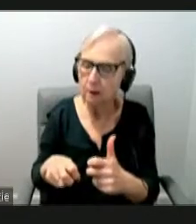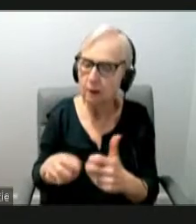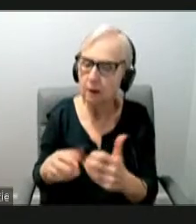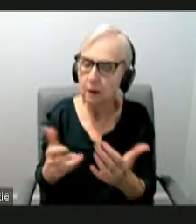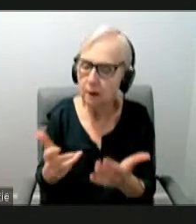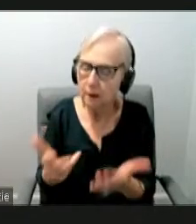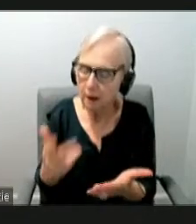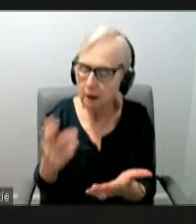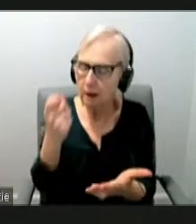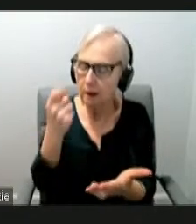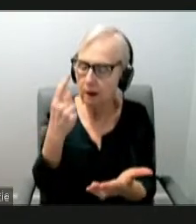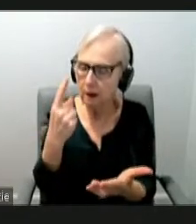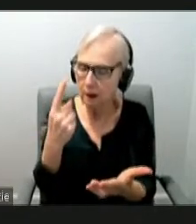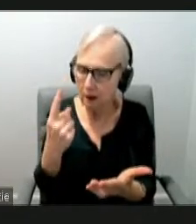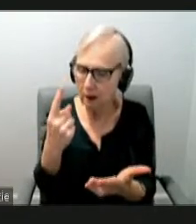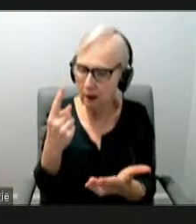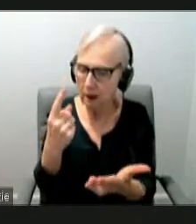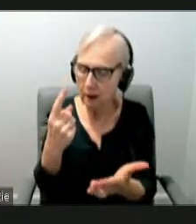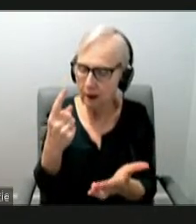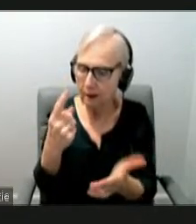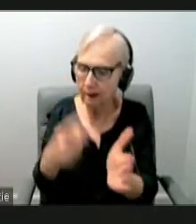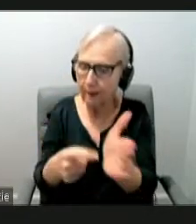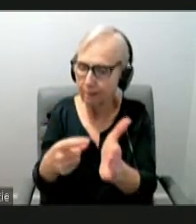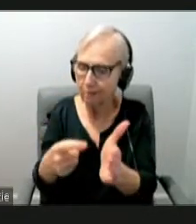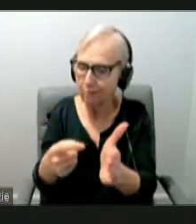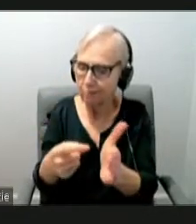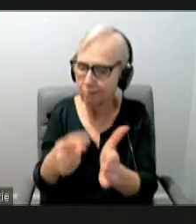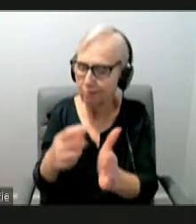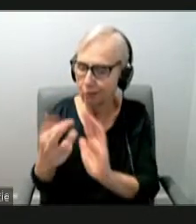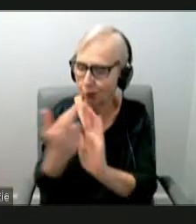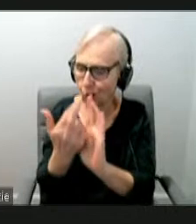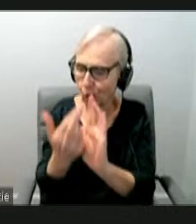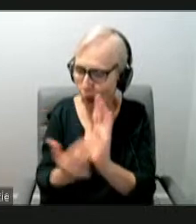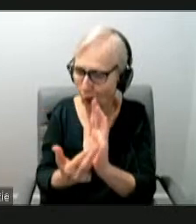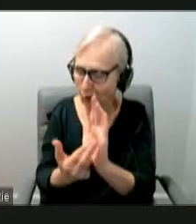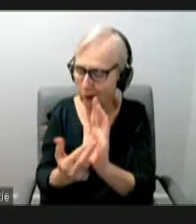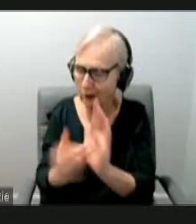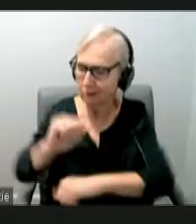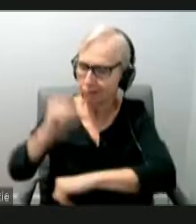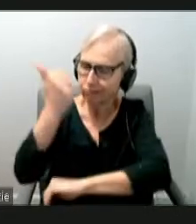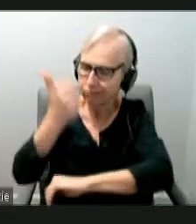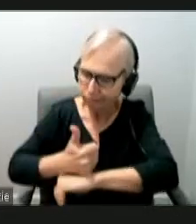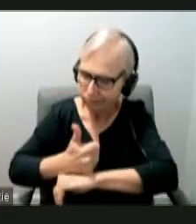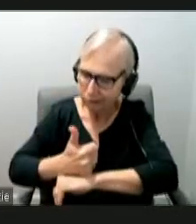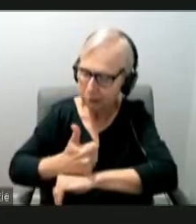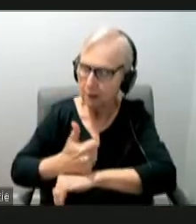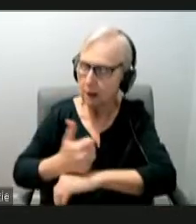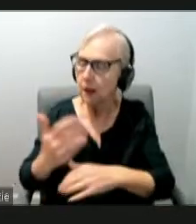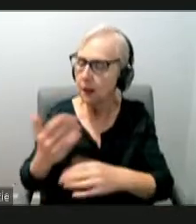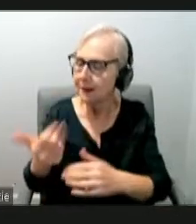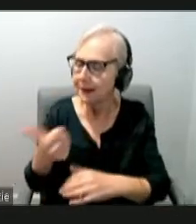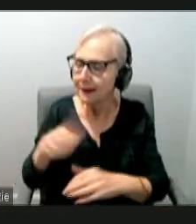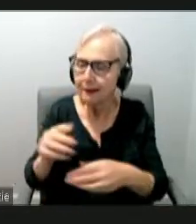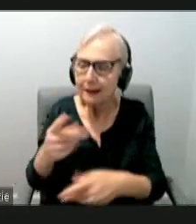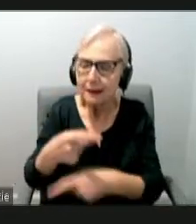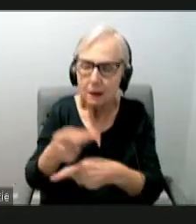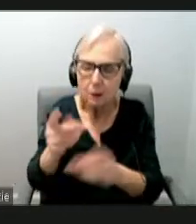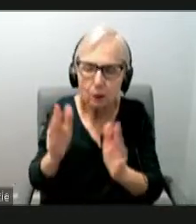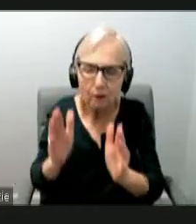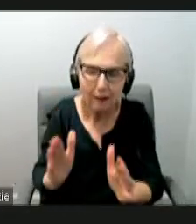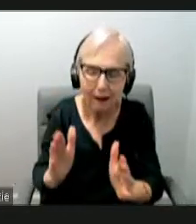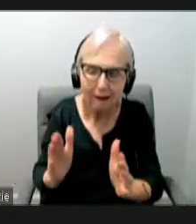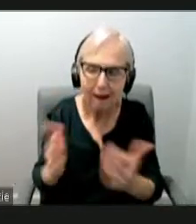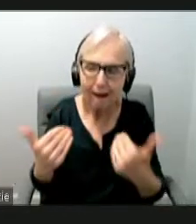I realize the mandate is sort of set in stone, but do any of these providers have any